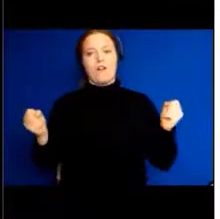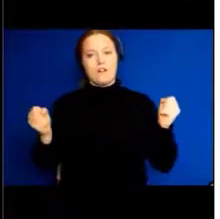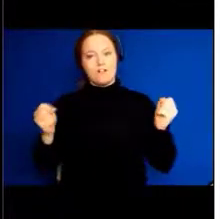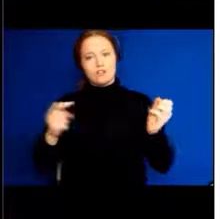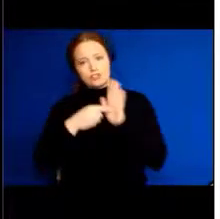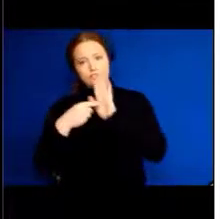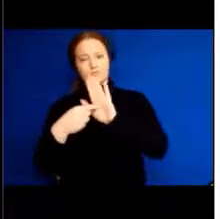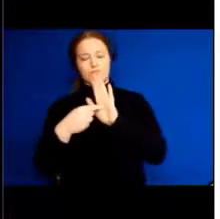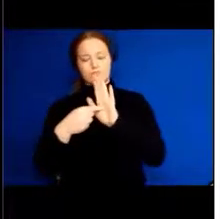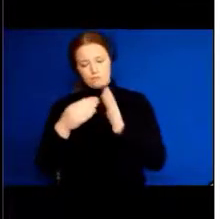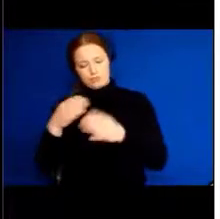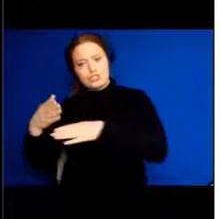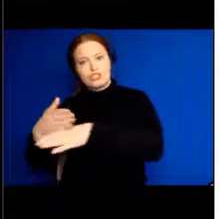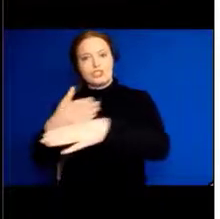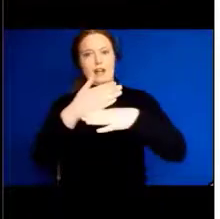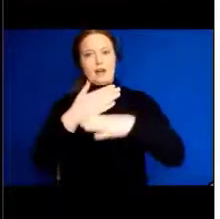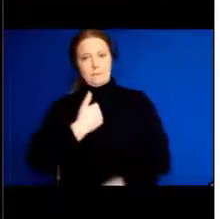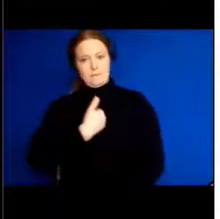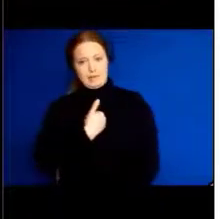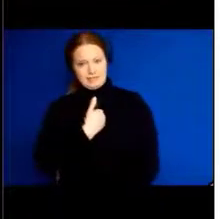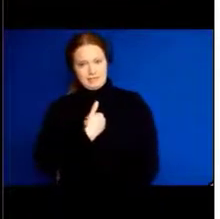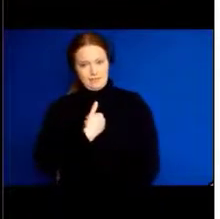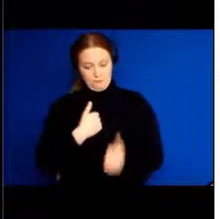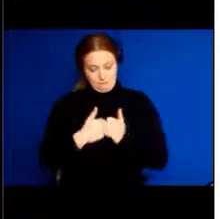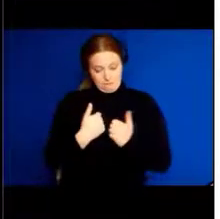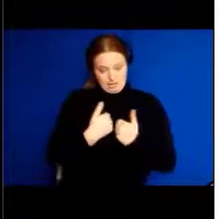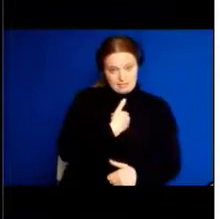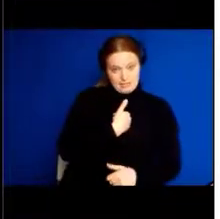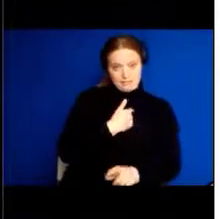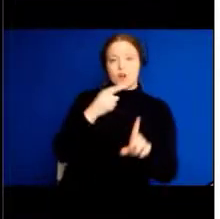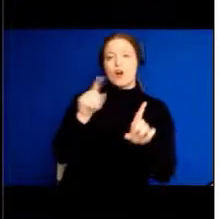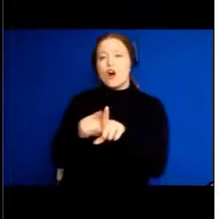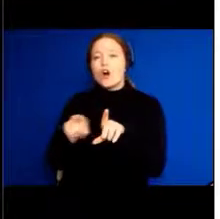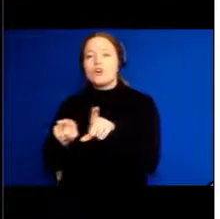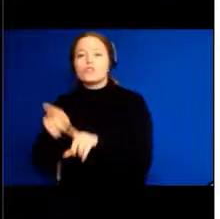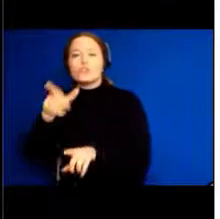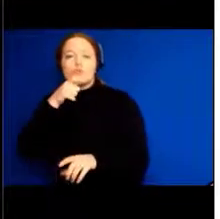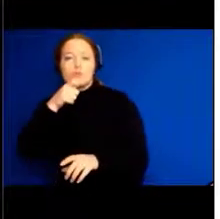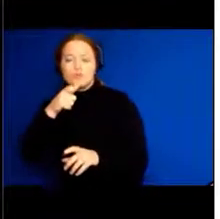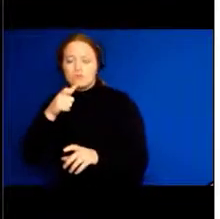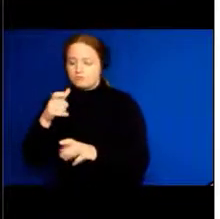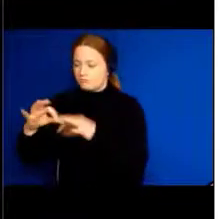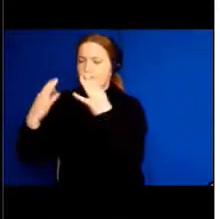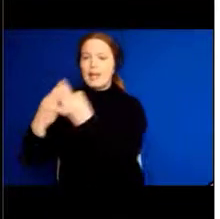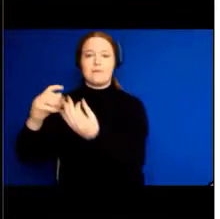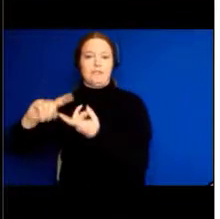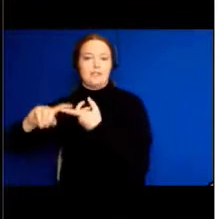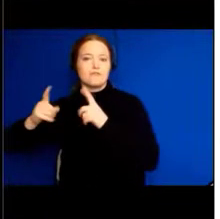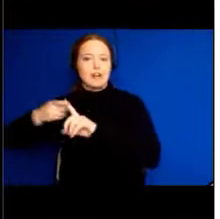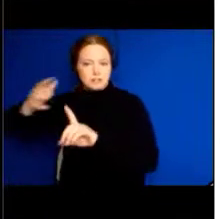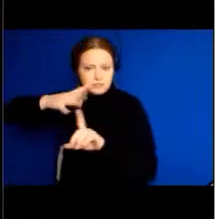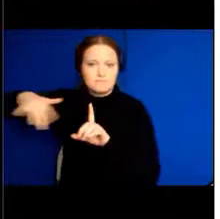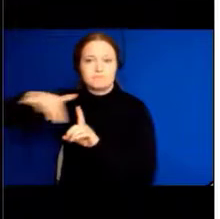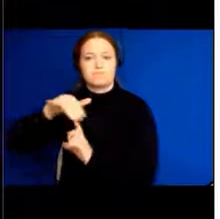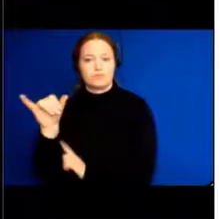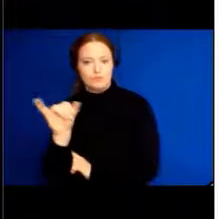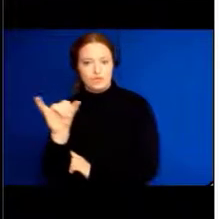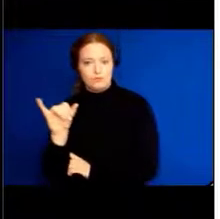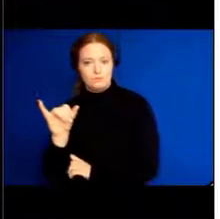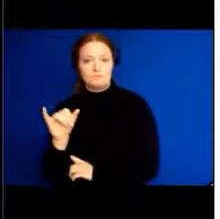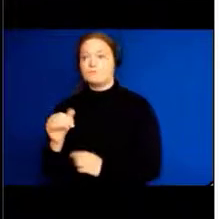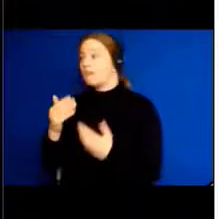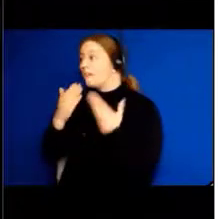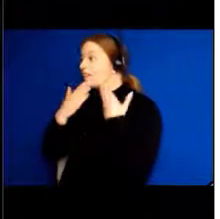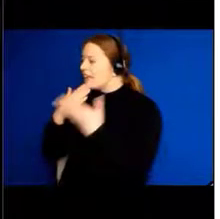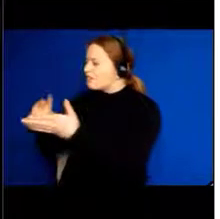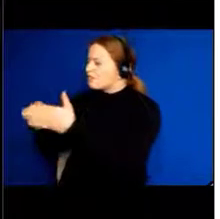Thanks, Myrna. And I'm so glad you shared the other mask that you have the picture of behind you there, because each one